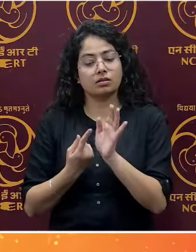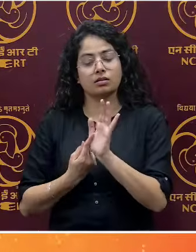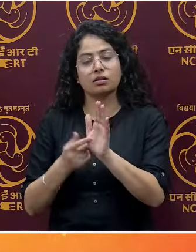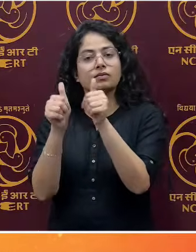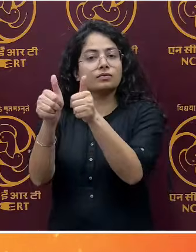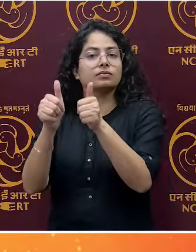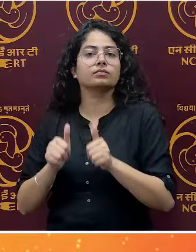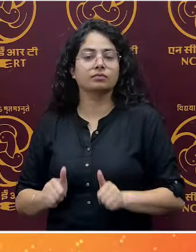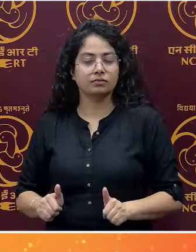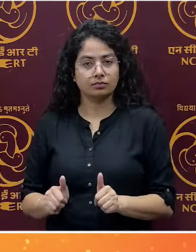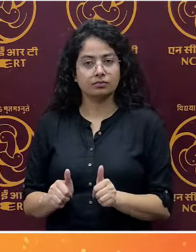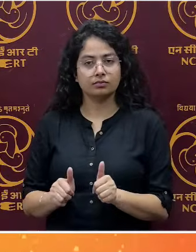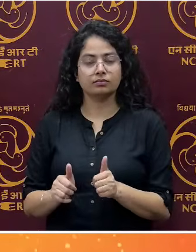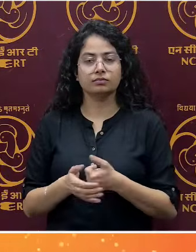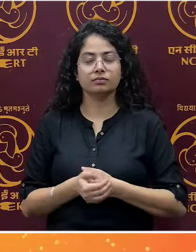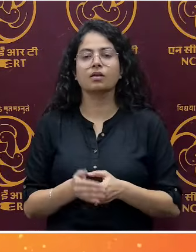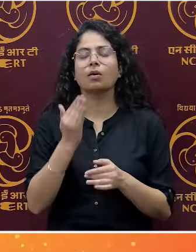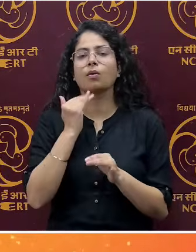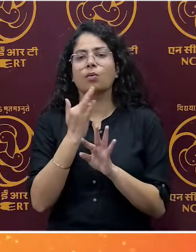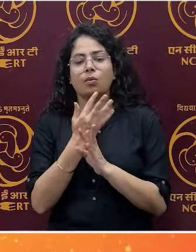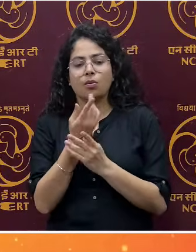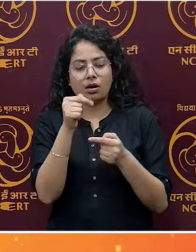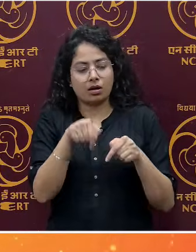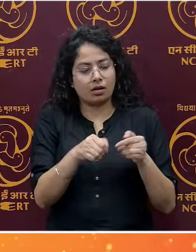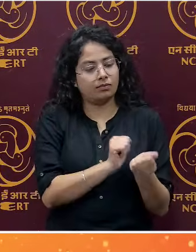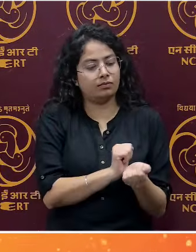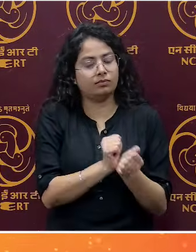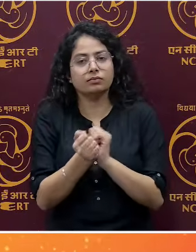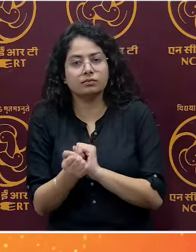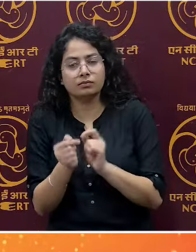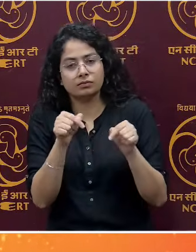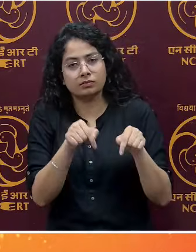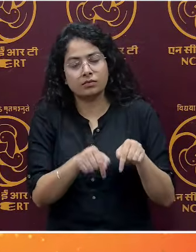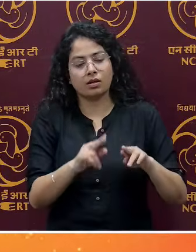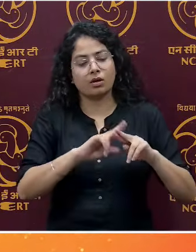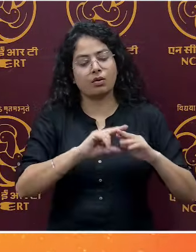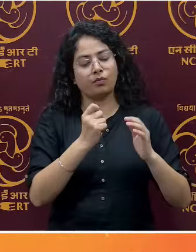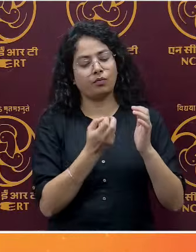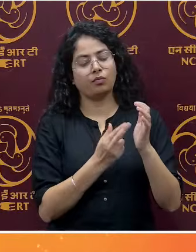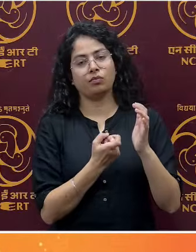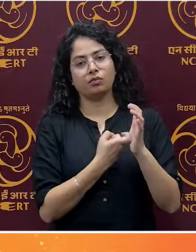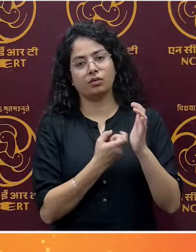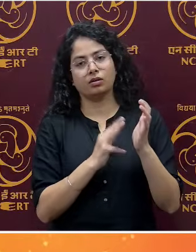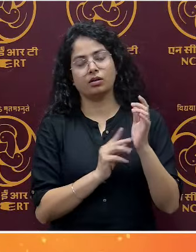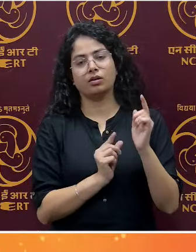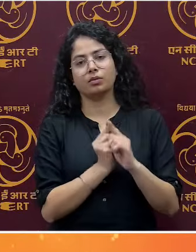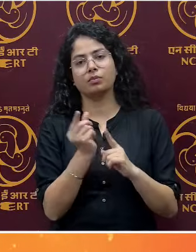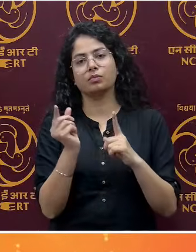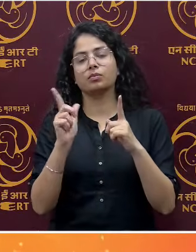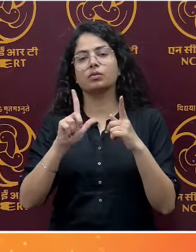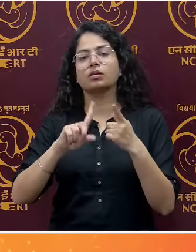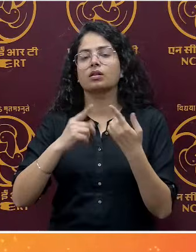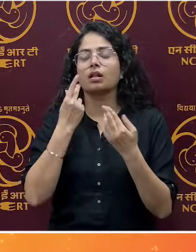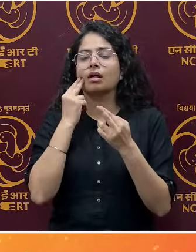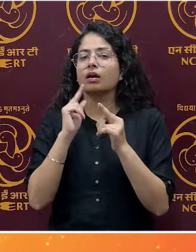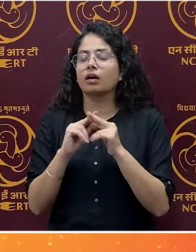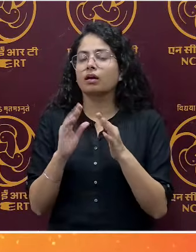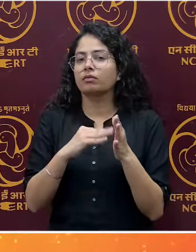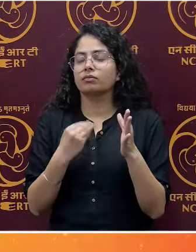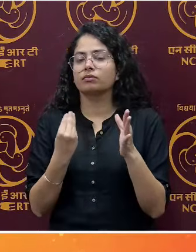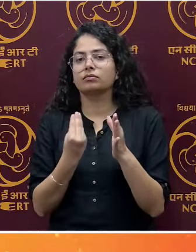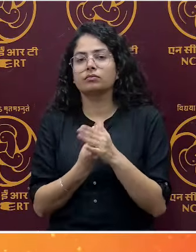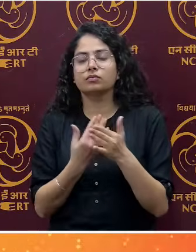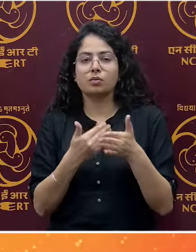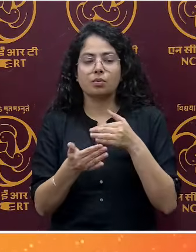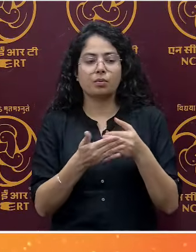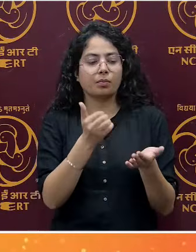result to the user. Now why are we converting this formula into this program? Because if we bank lends money